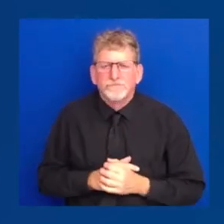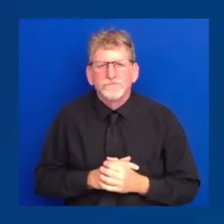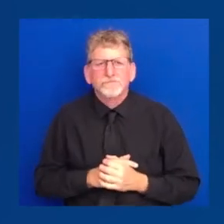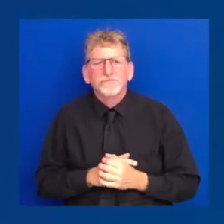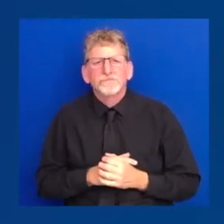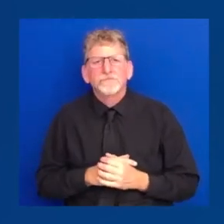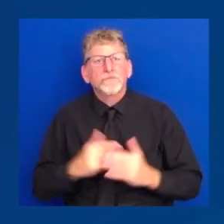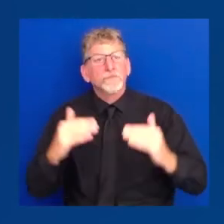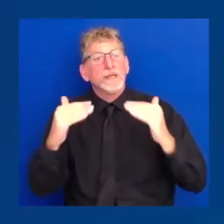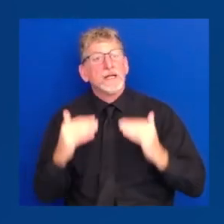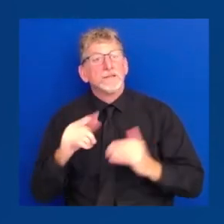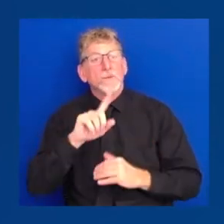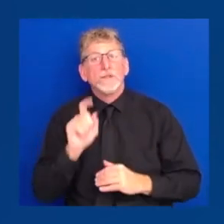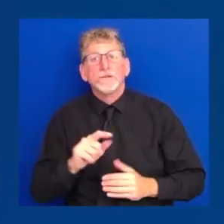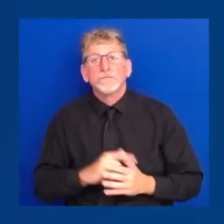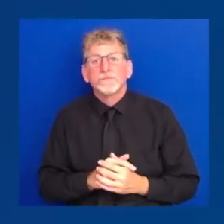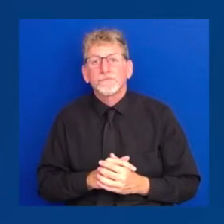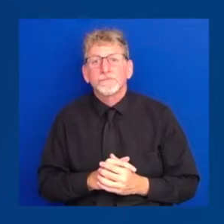at NPR.